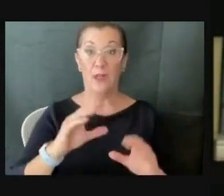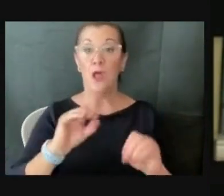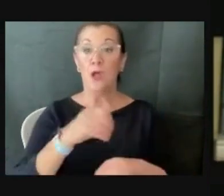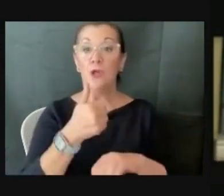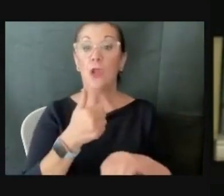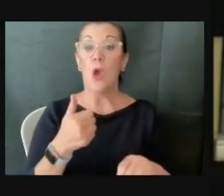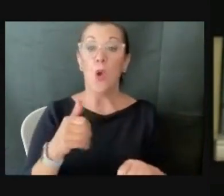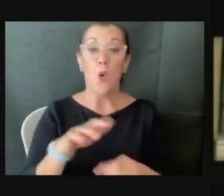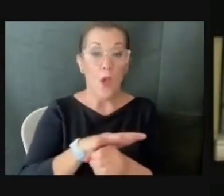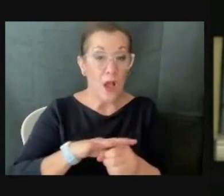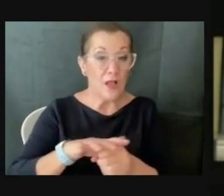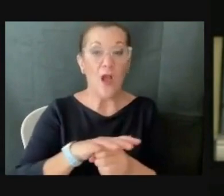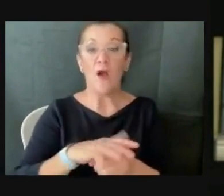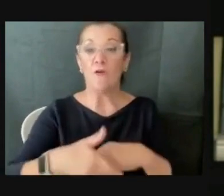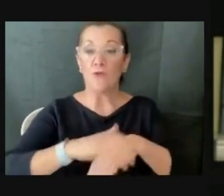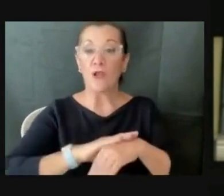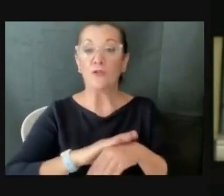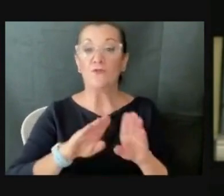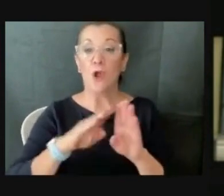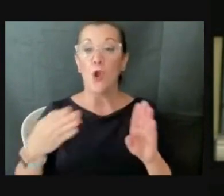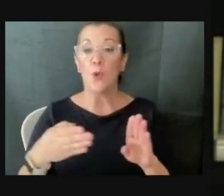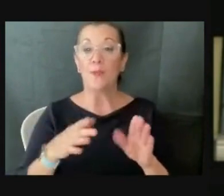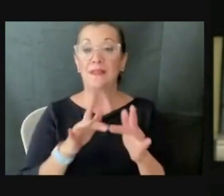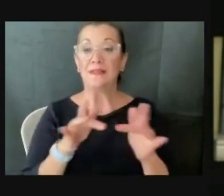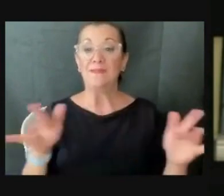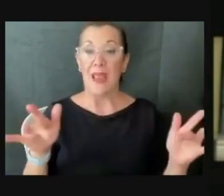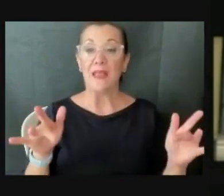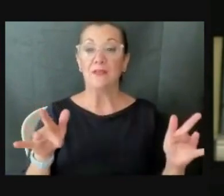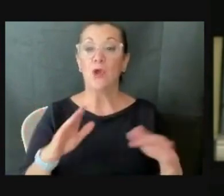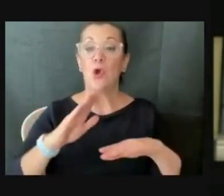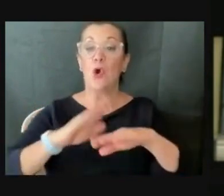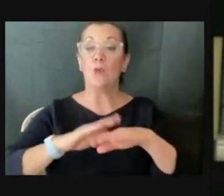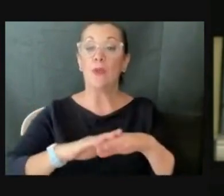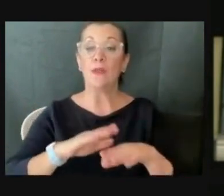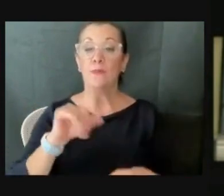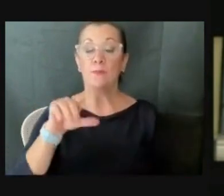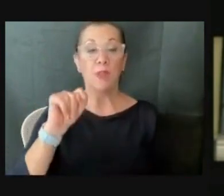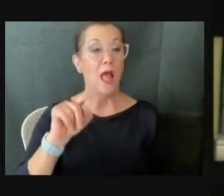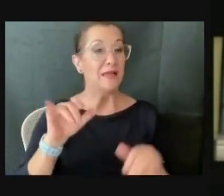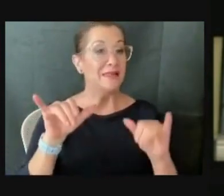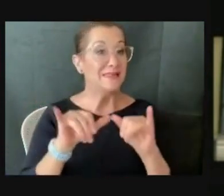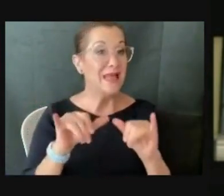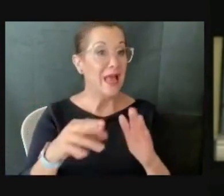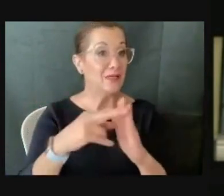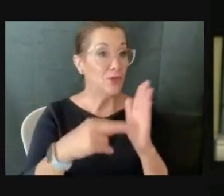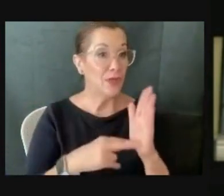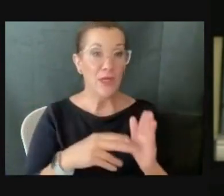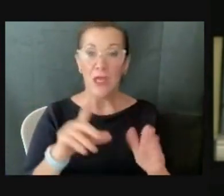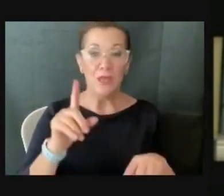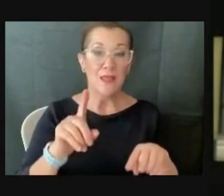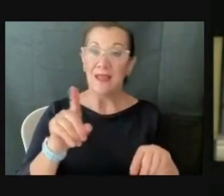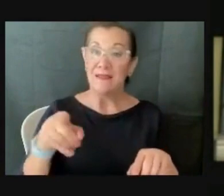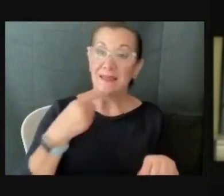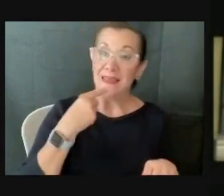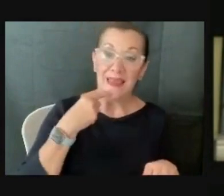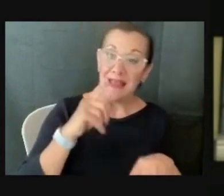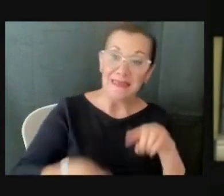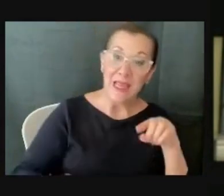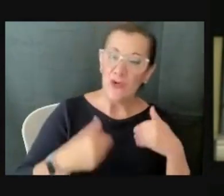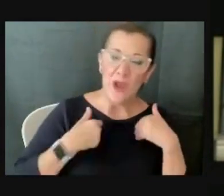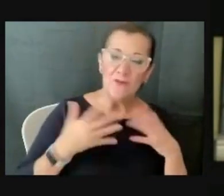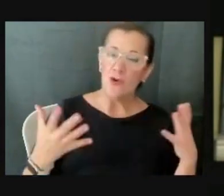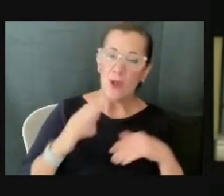open space, or minimum lot size regulations. So they can't tell you that you have too much building coverage on your